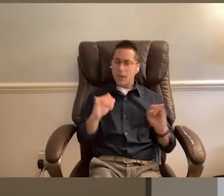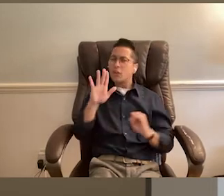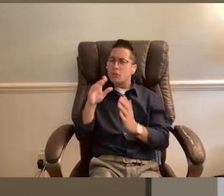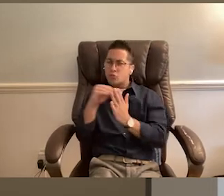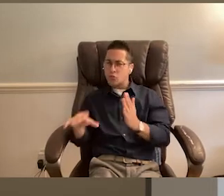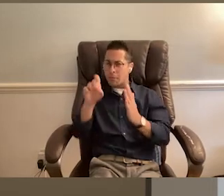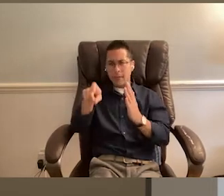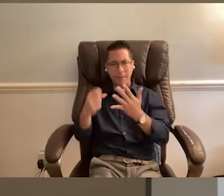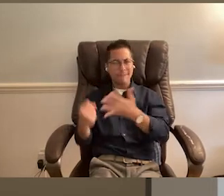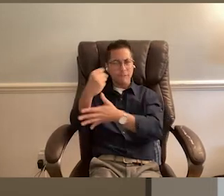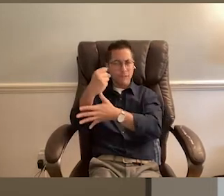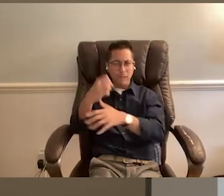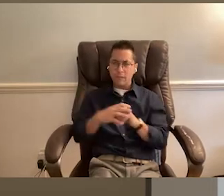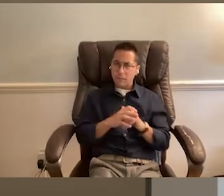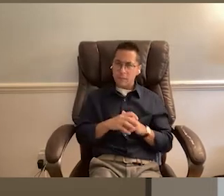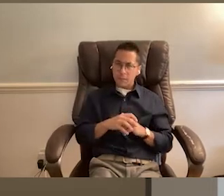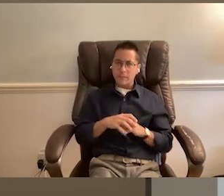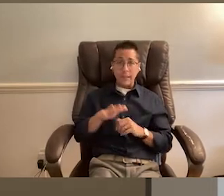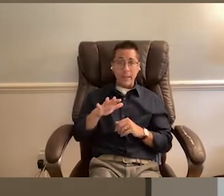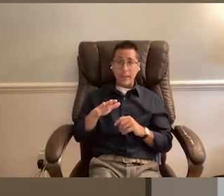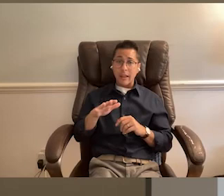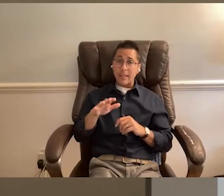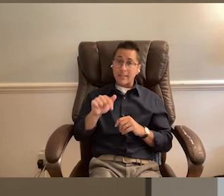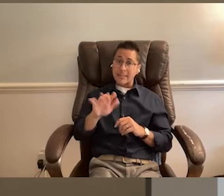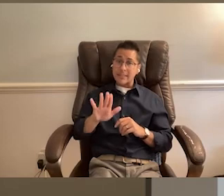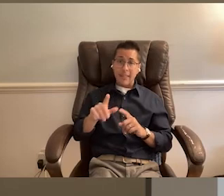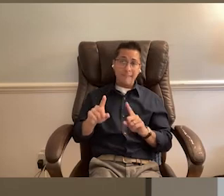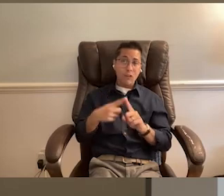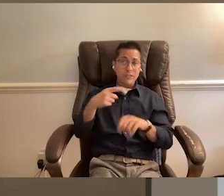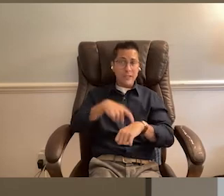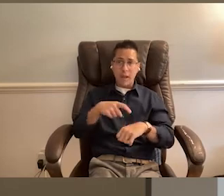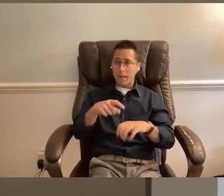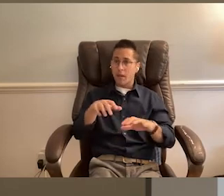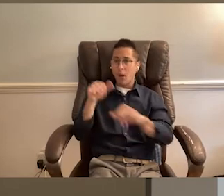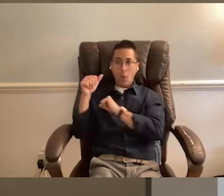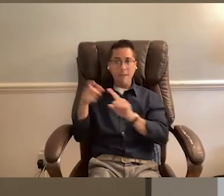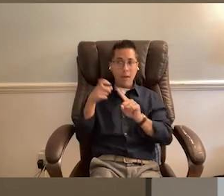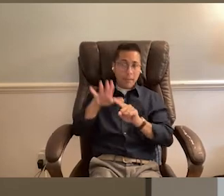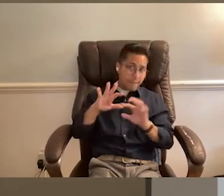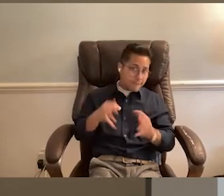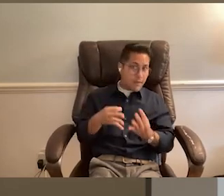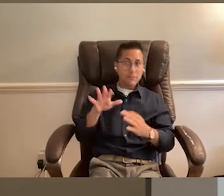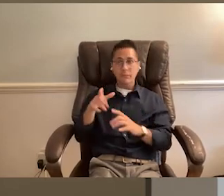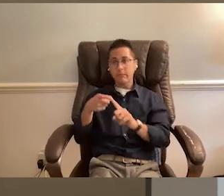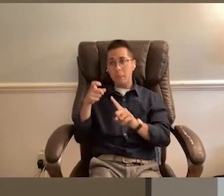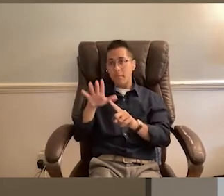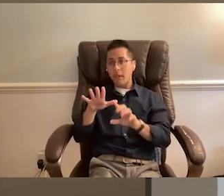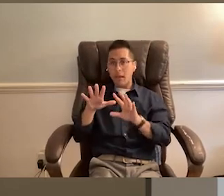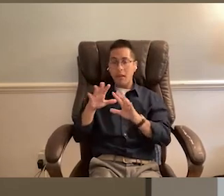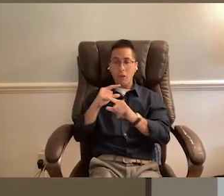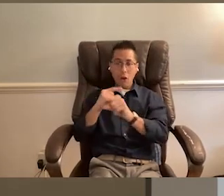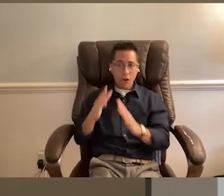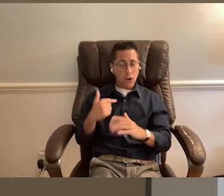really just want to sit and they want to absorb the information, they want to practice taking notes, or they want to practice, sitting quietly in a college classroom and just, learning